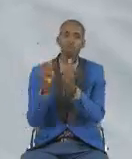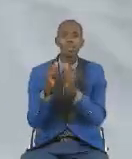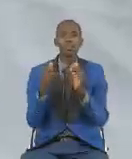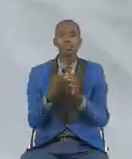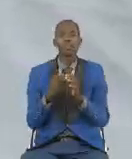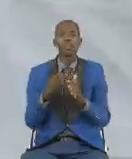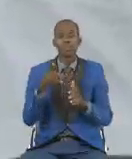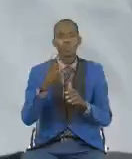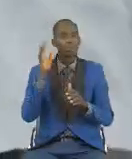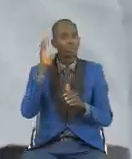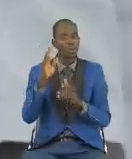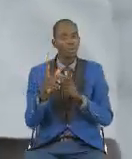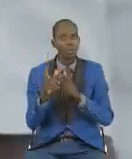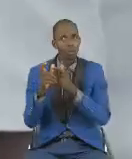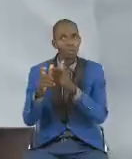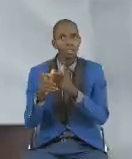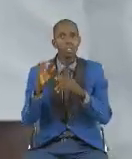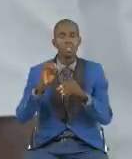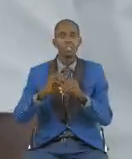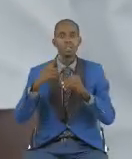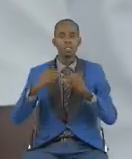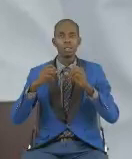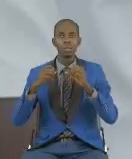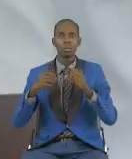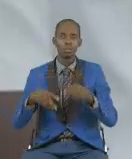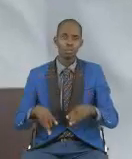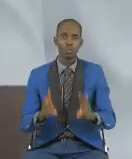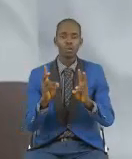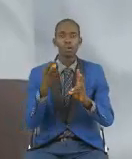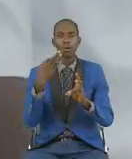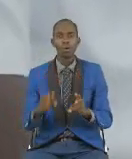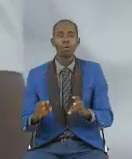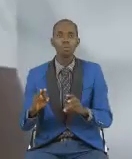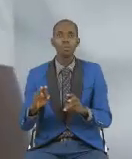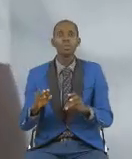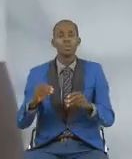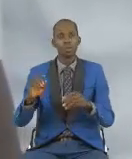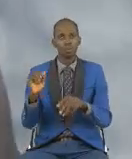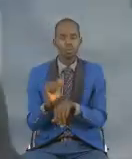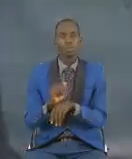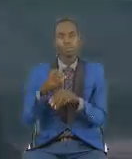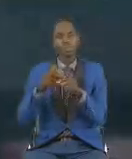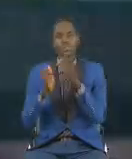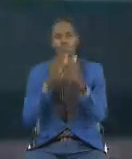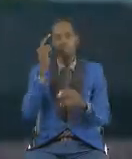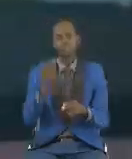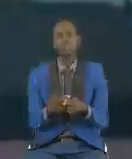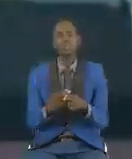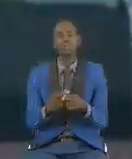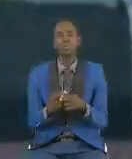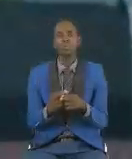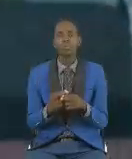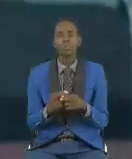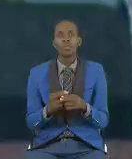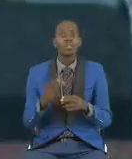run in the path of duty. In Jesus' name. Amen. A new message has come.